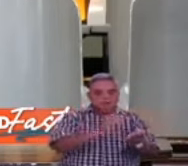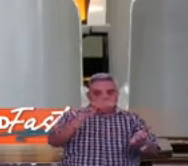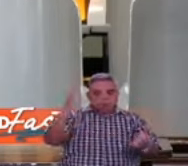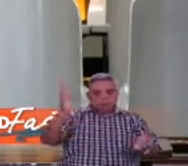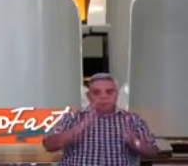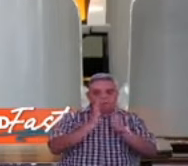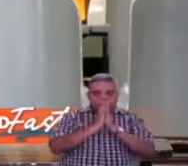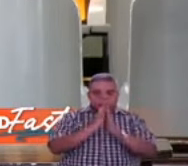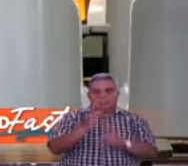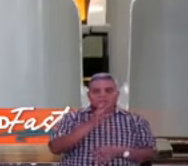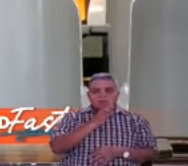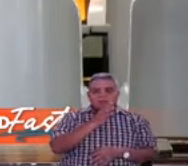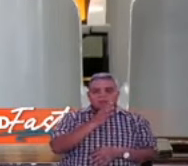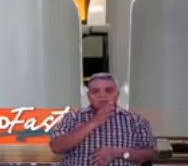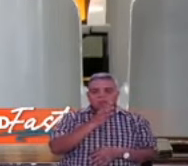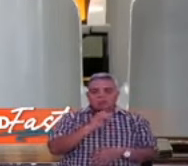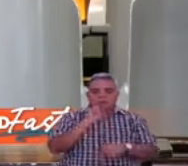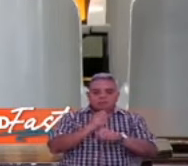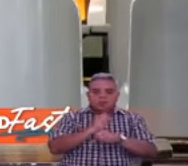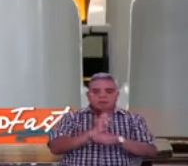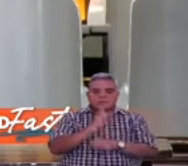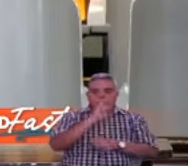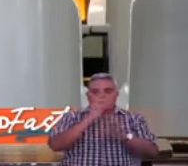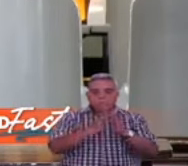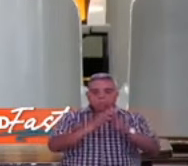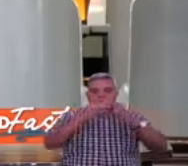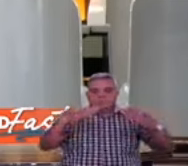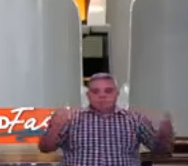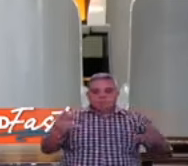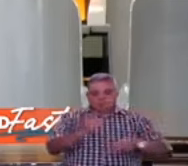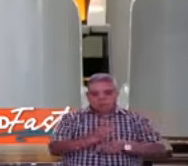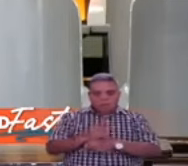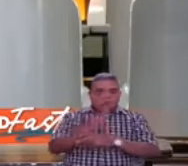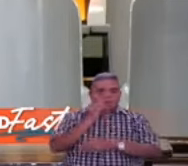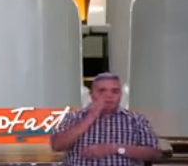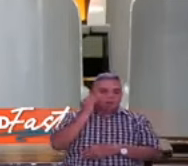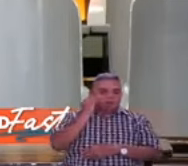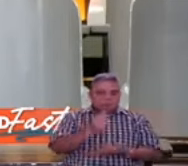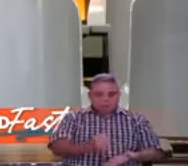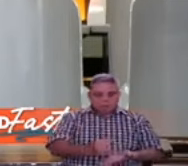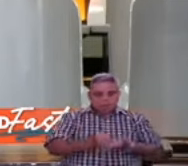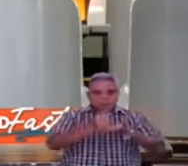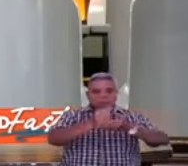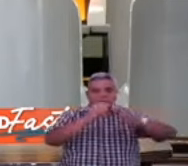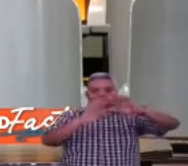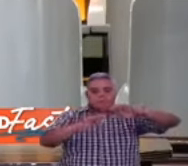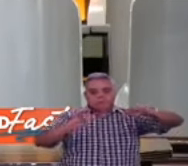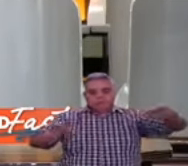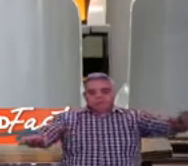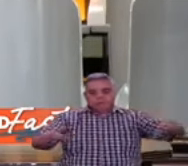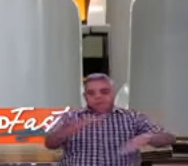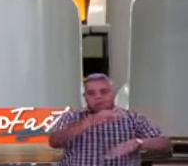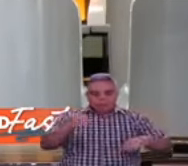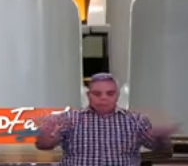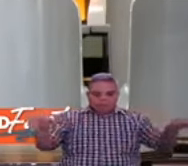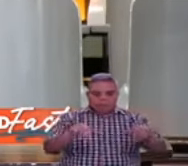for the mothers that have labored so much to keep the home, to care for the children, and also